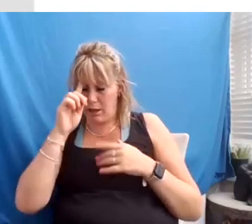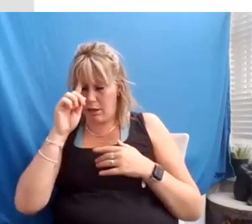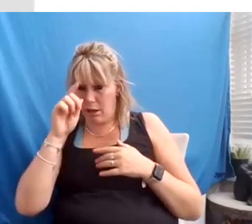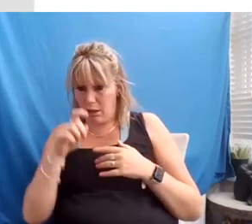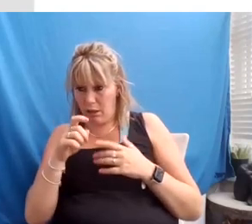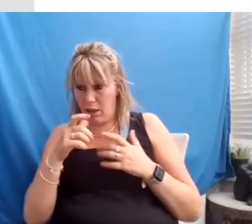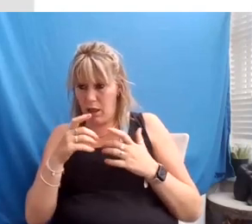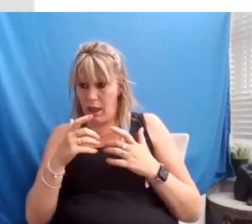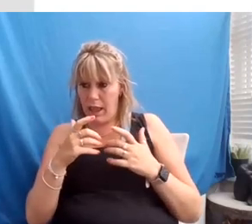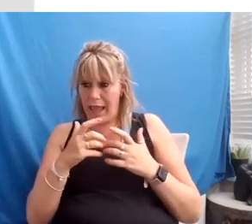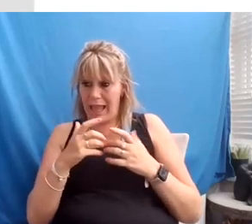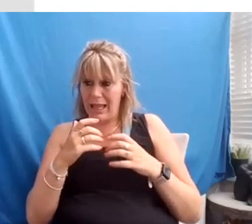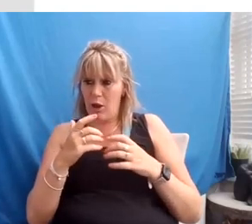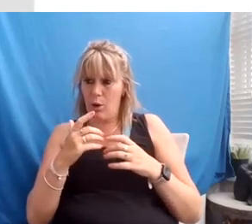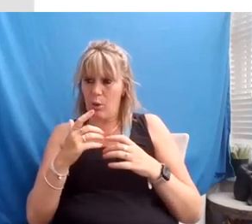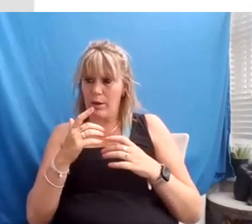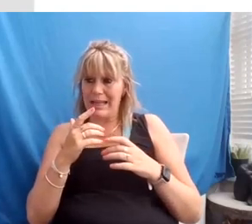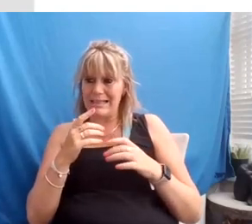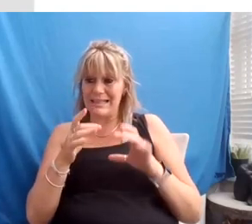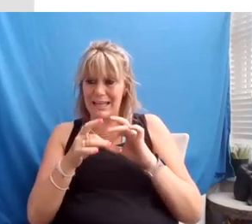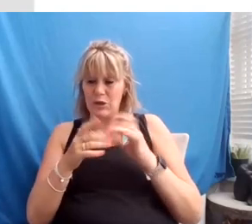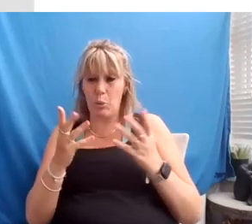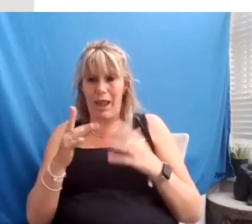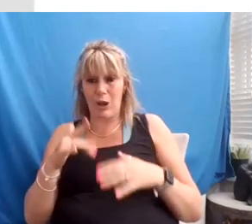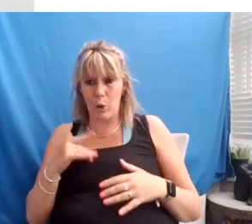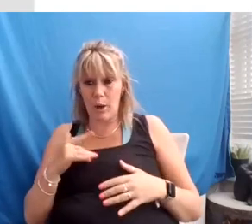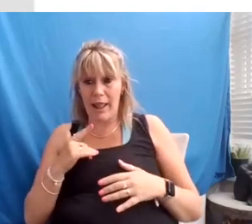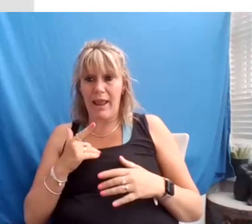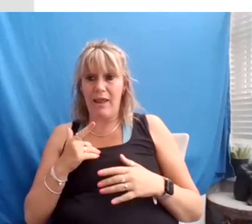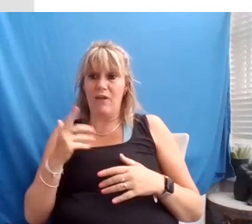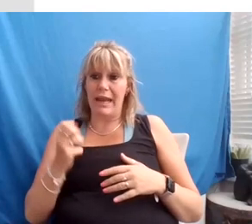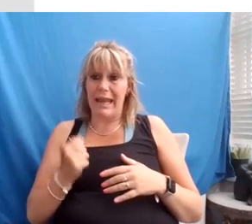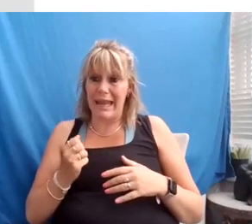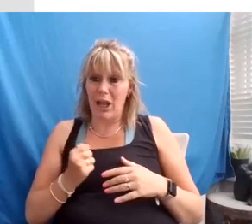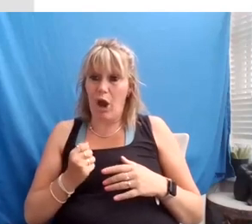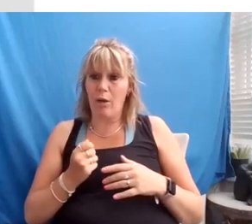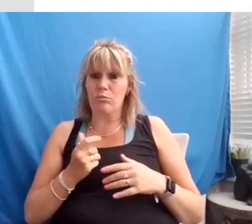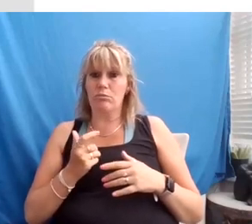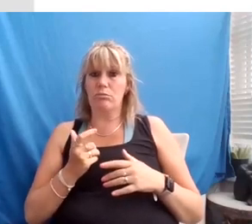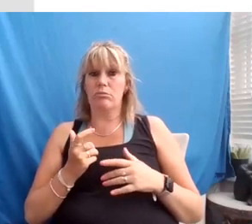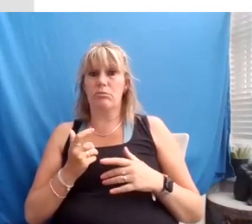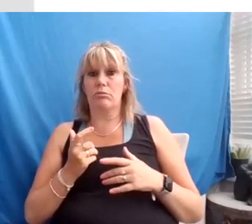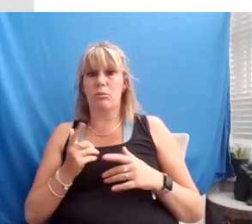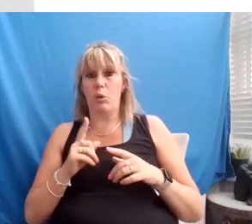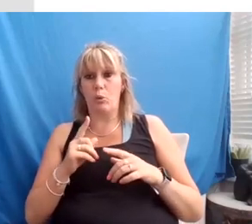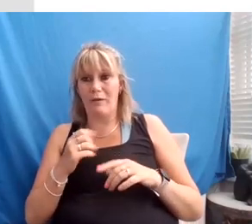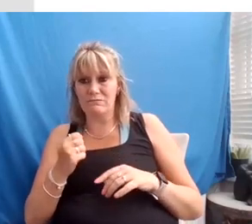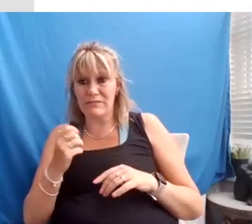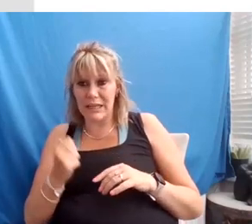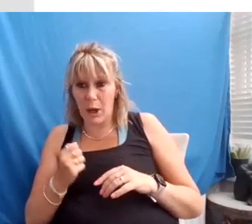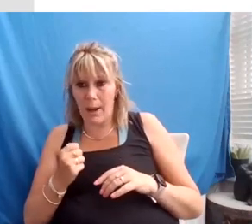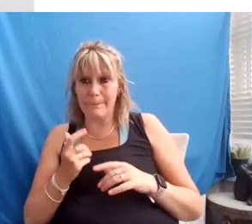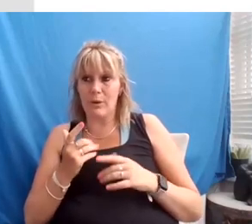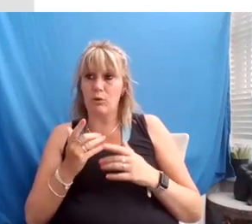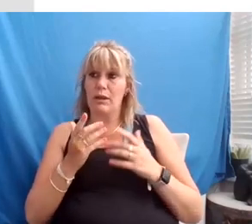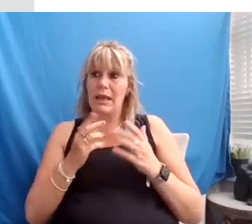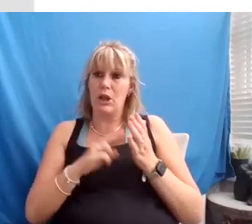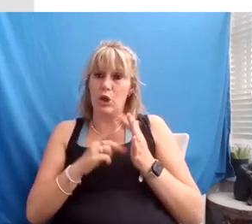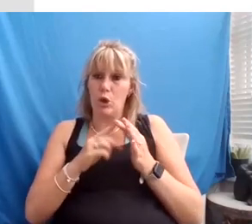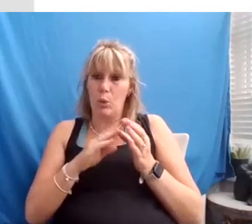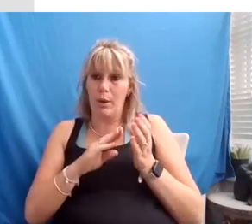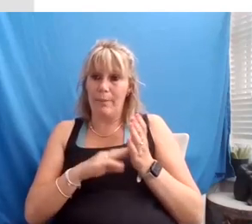geographical privilege. It's an income related privilege. You know, in Newham, you've always got to be able to travel outside the borough to get to the